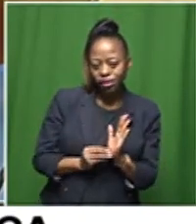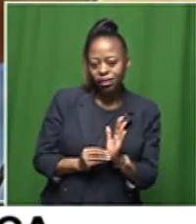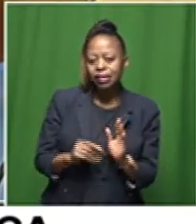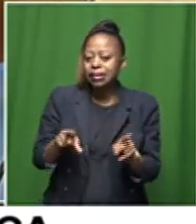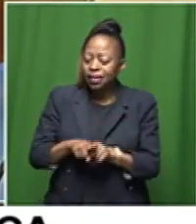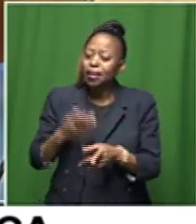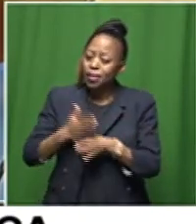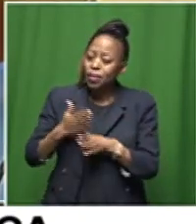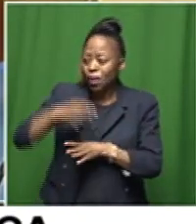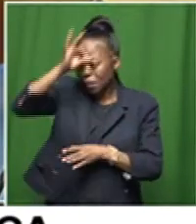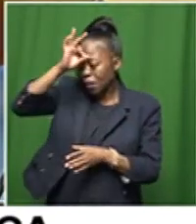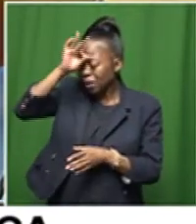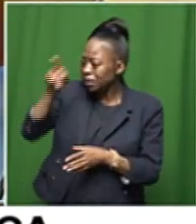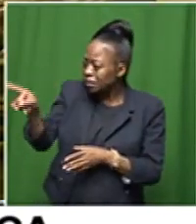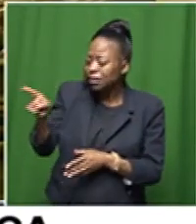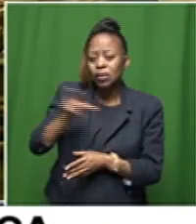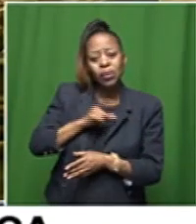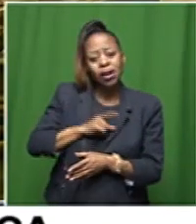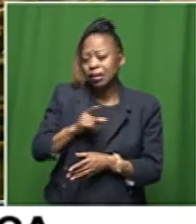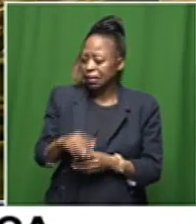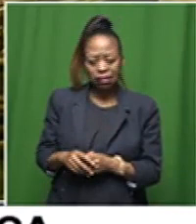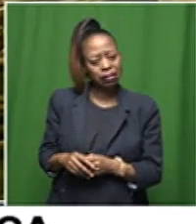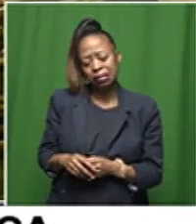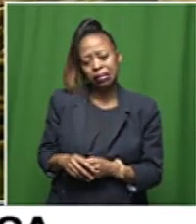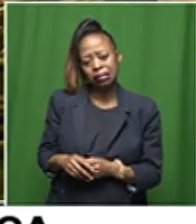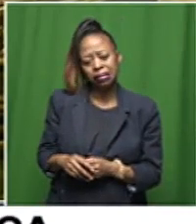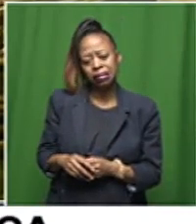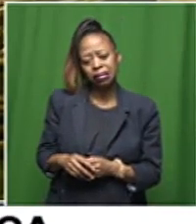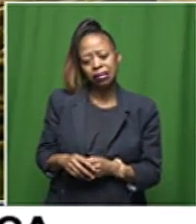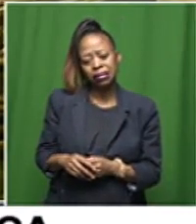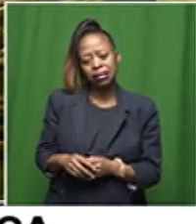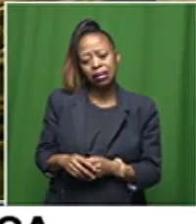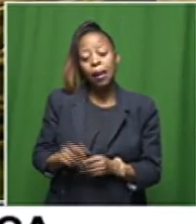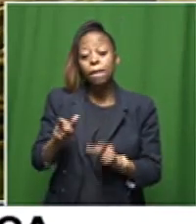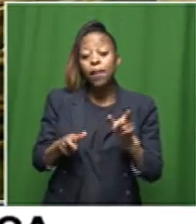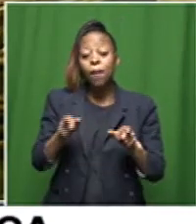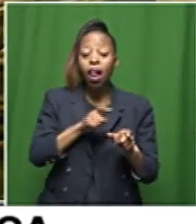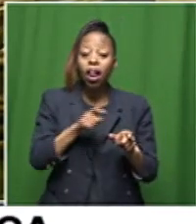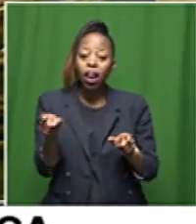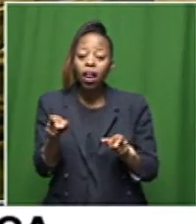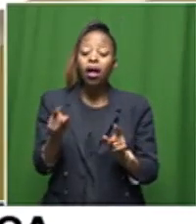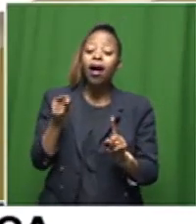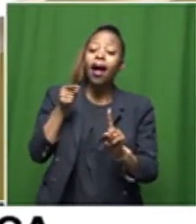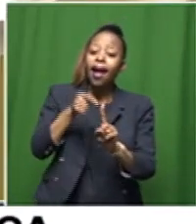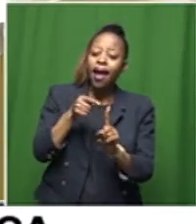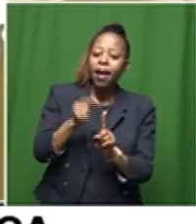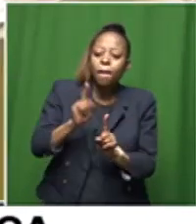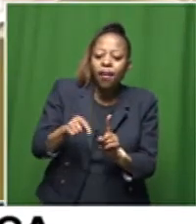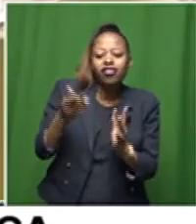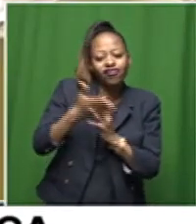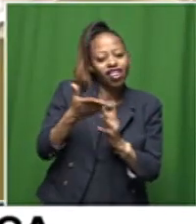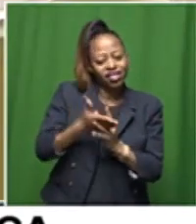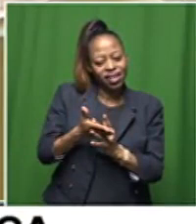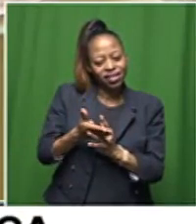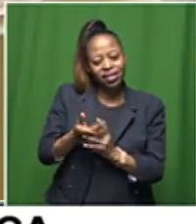also working with the police so that it should not still work against the people that it has been meant for. This is a